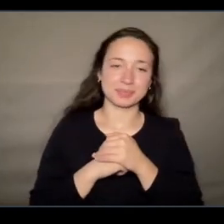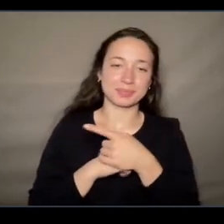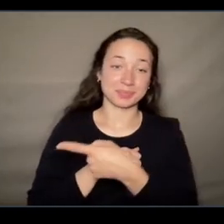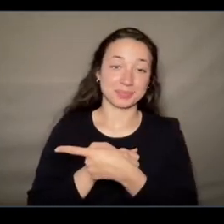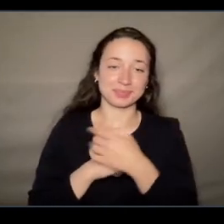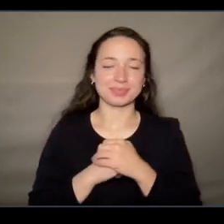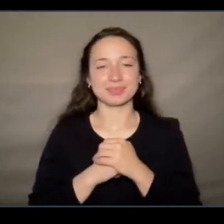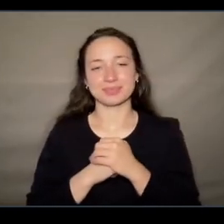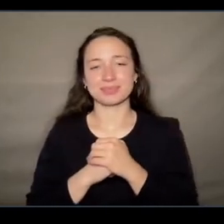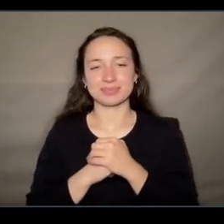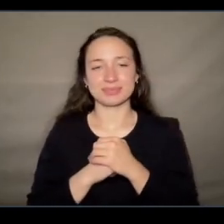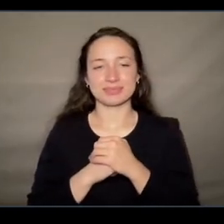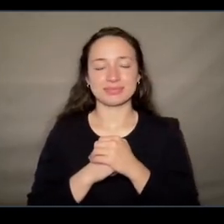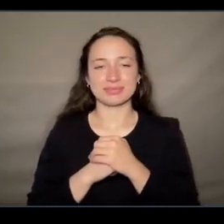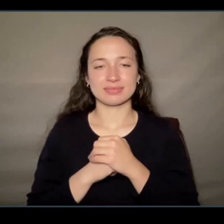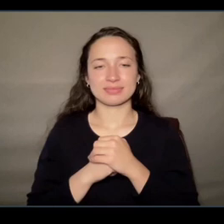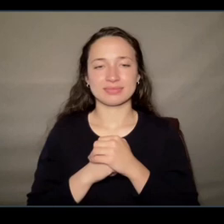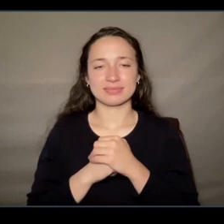Against the Screen.